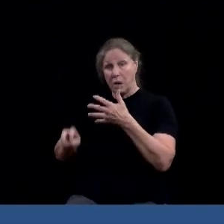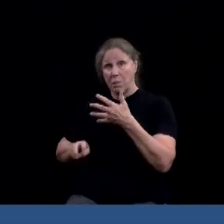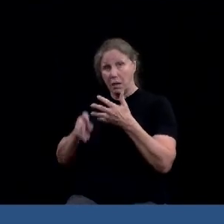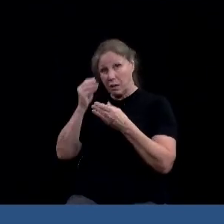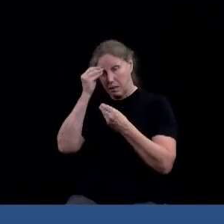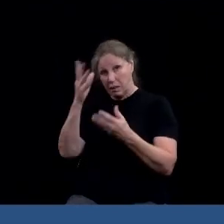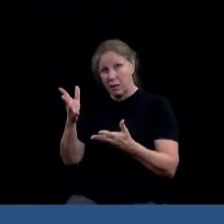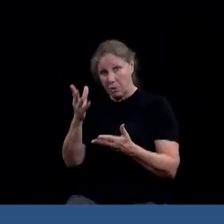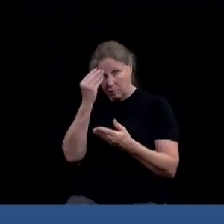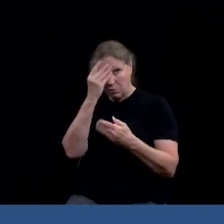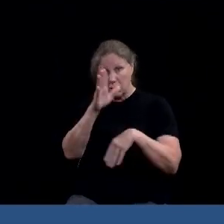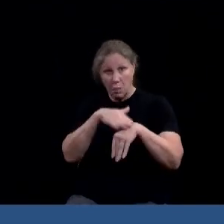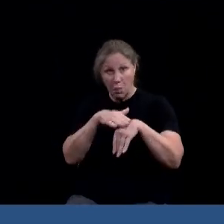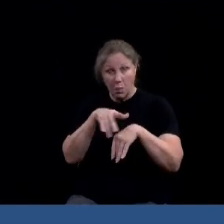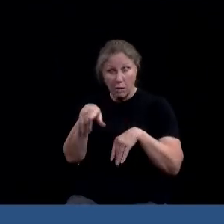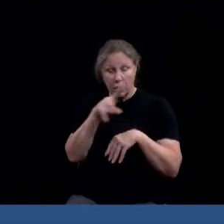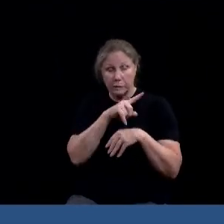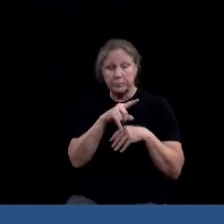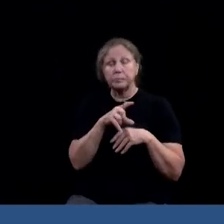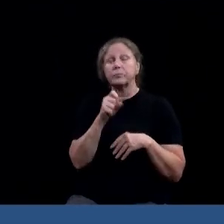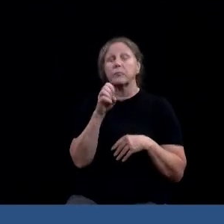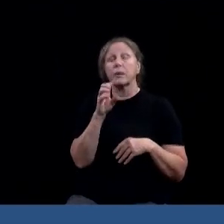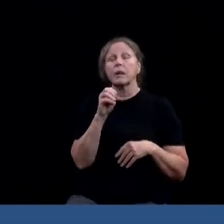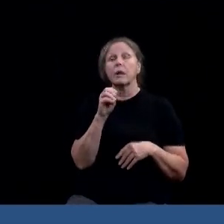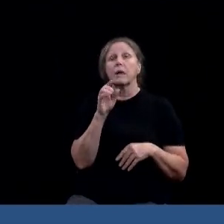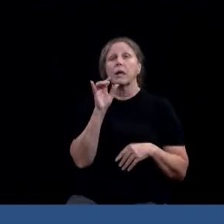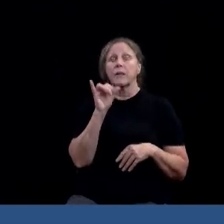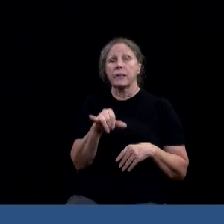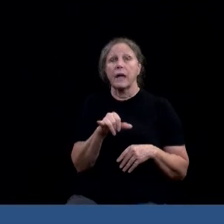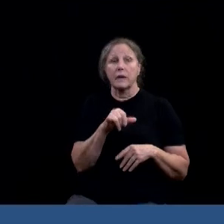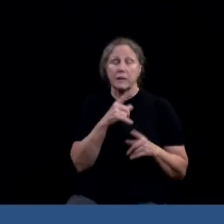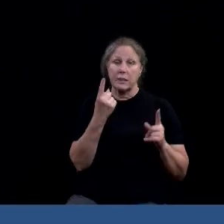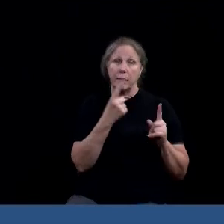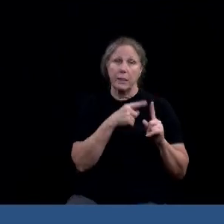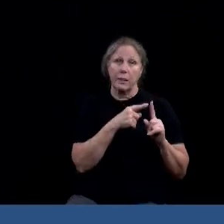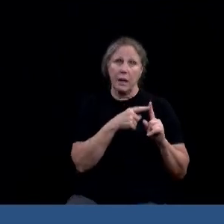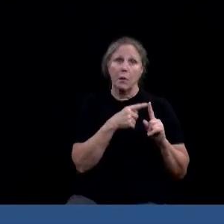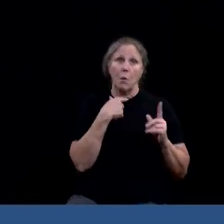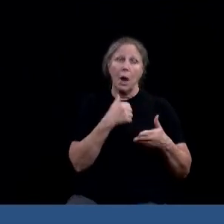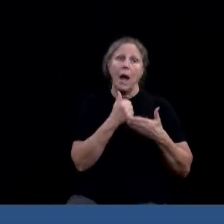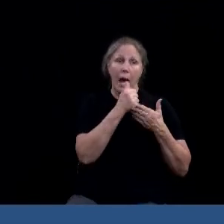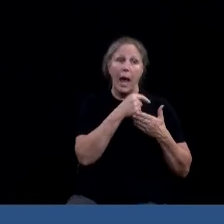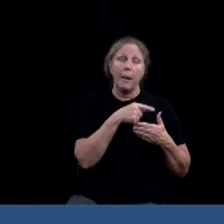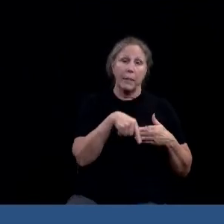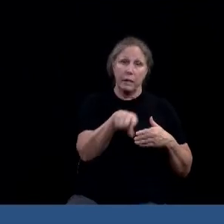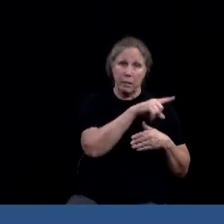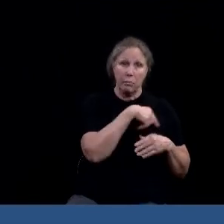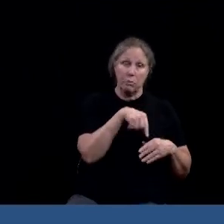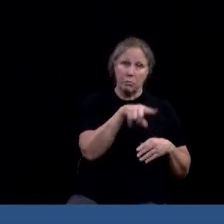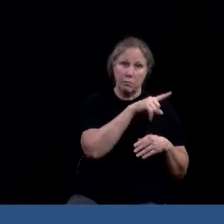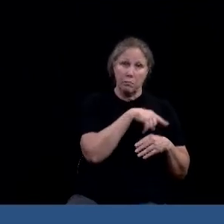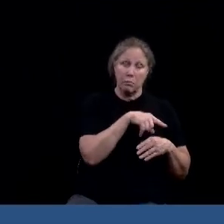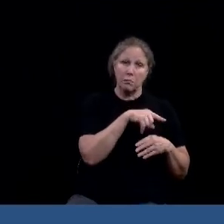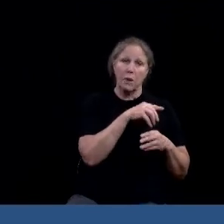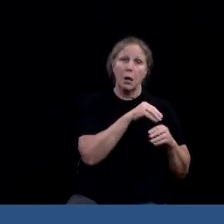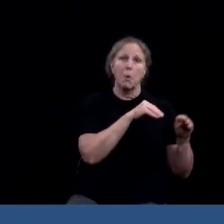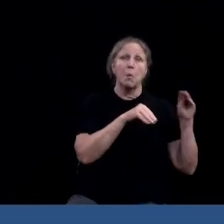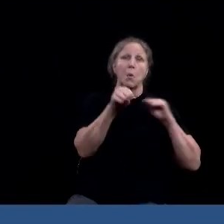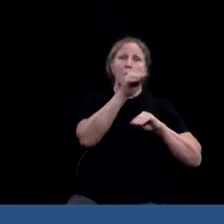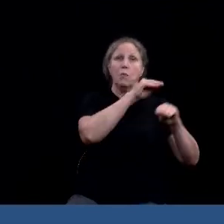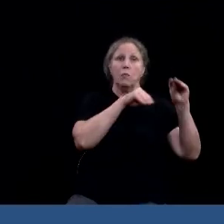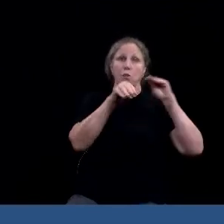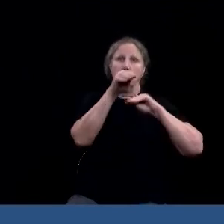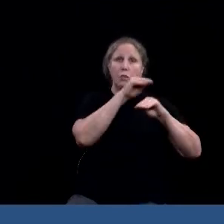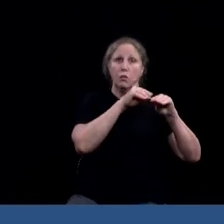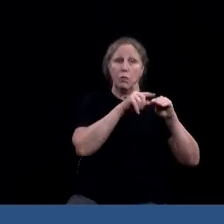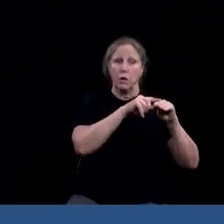this is a tool actually that will help facilitate some movement into that process.